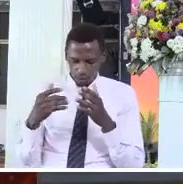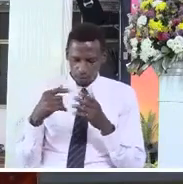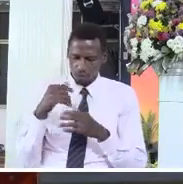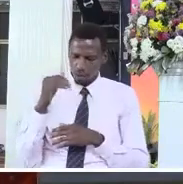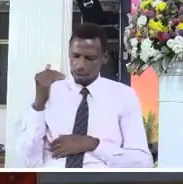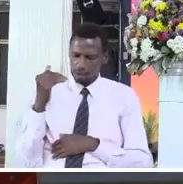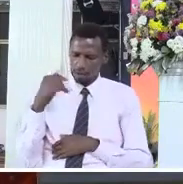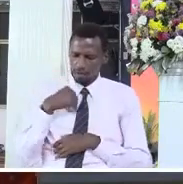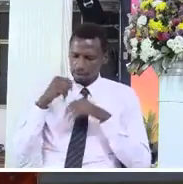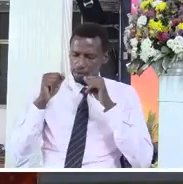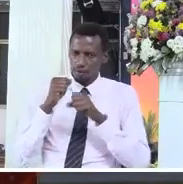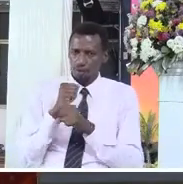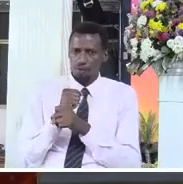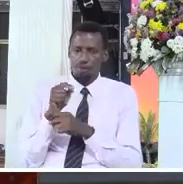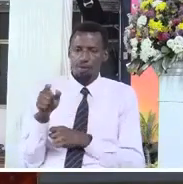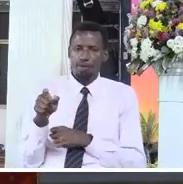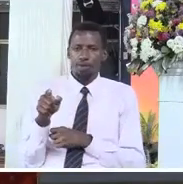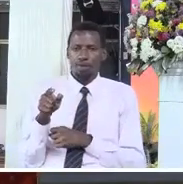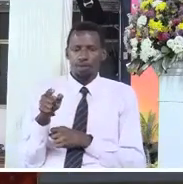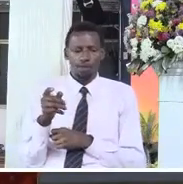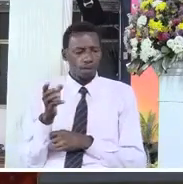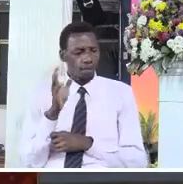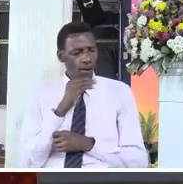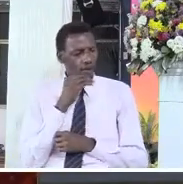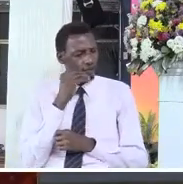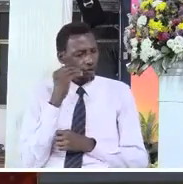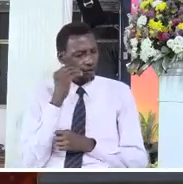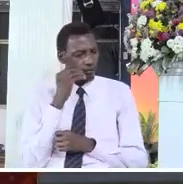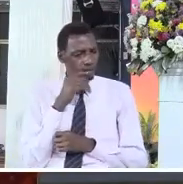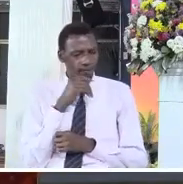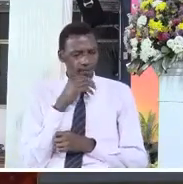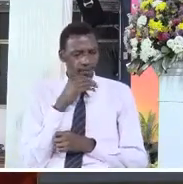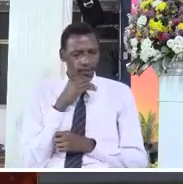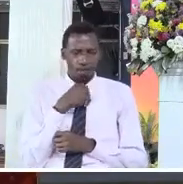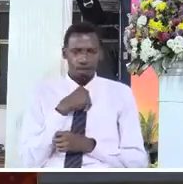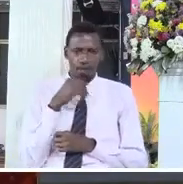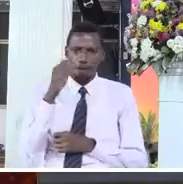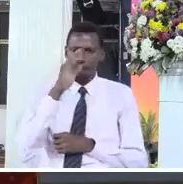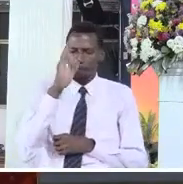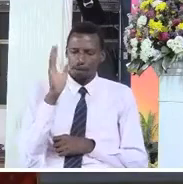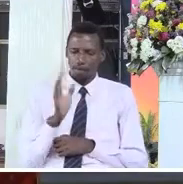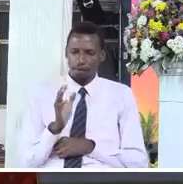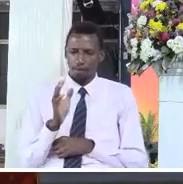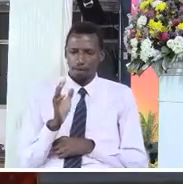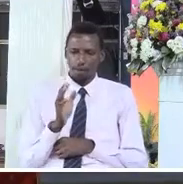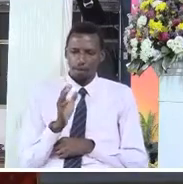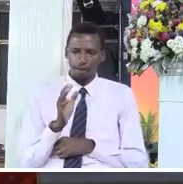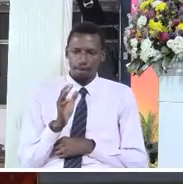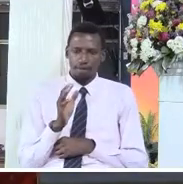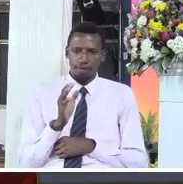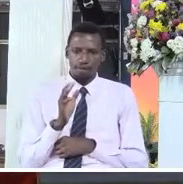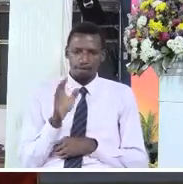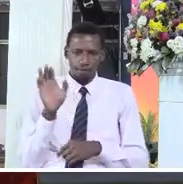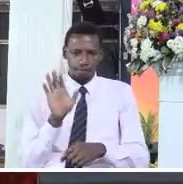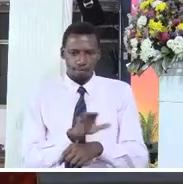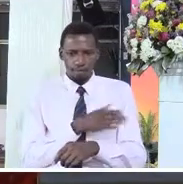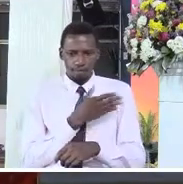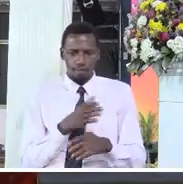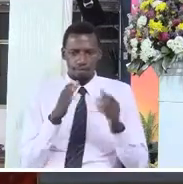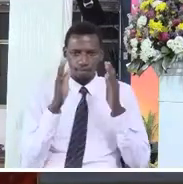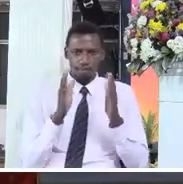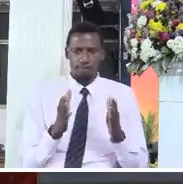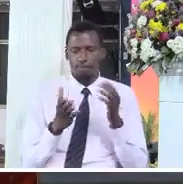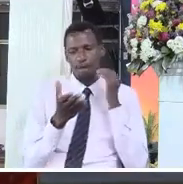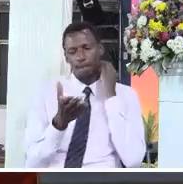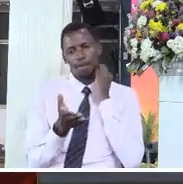really capable of doing this? You look back home and you're like, I have never even been a chorister in Newlife. Now they have placed me as